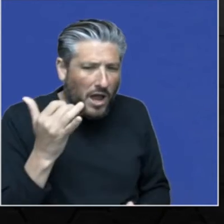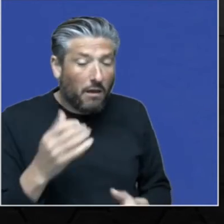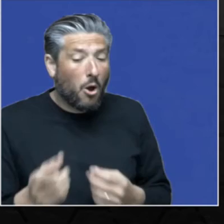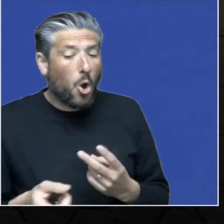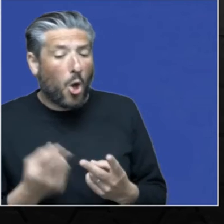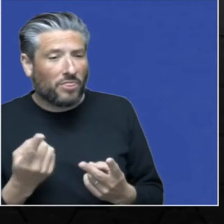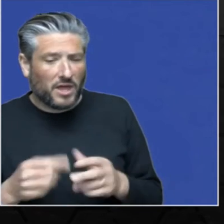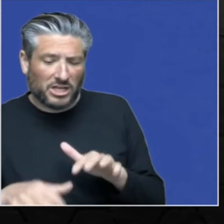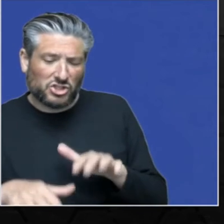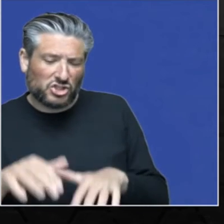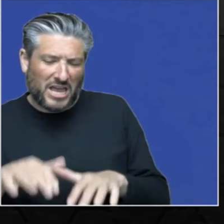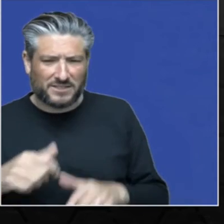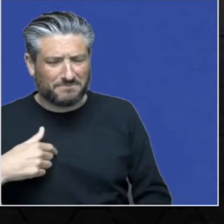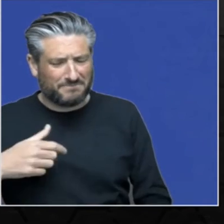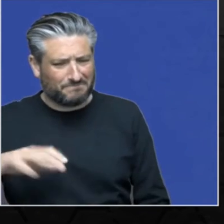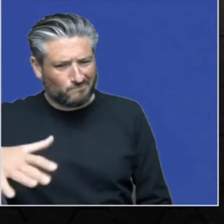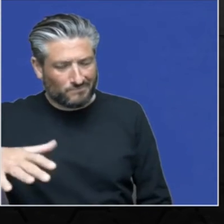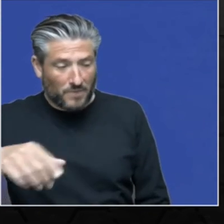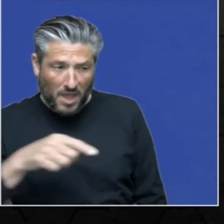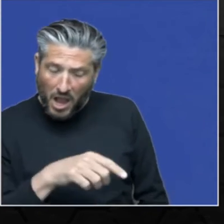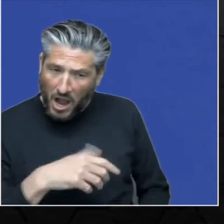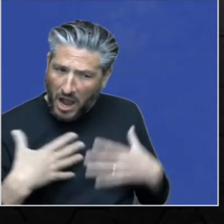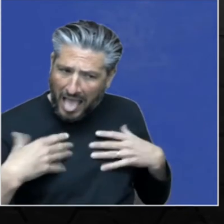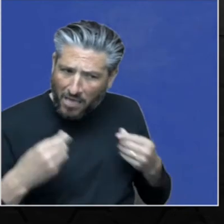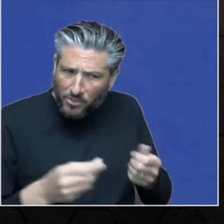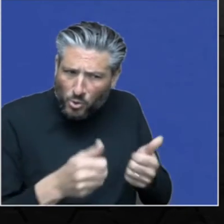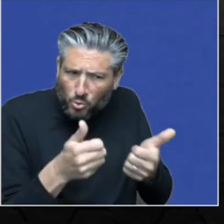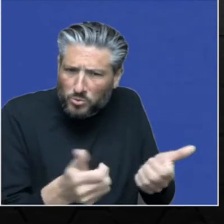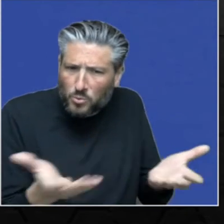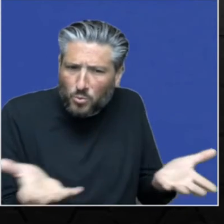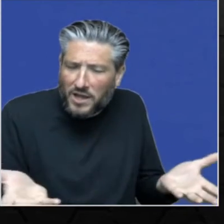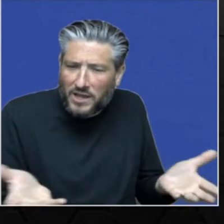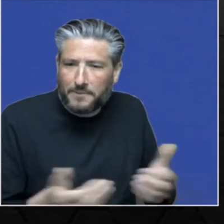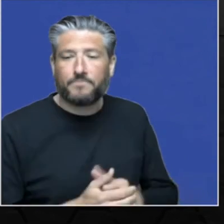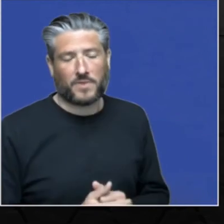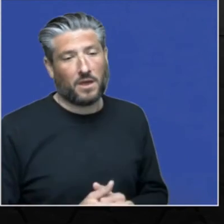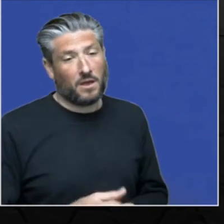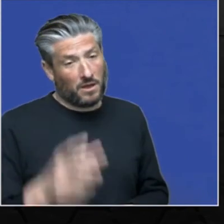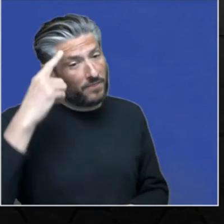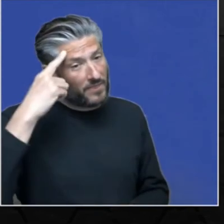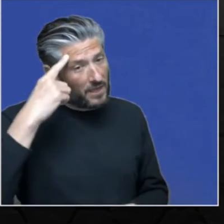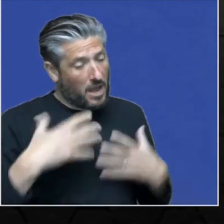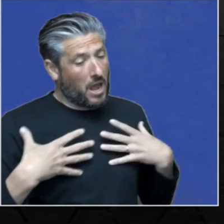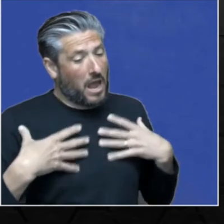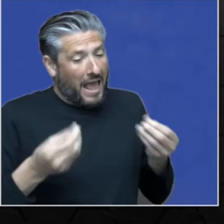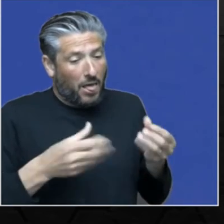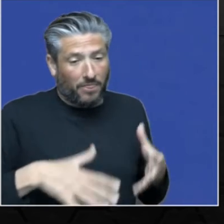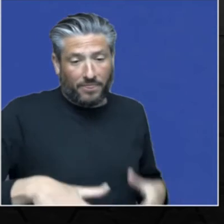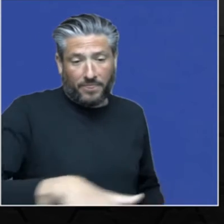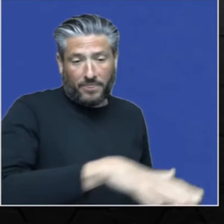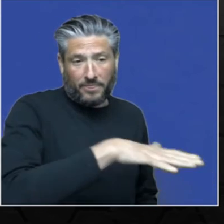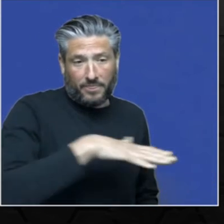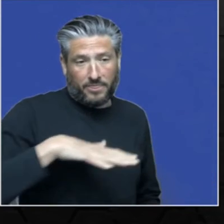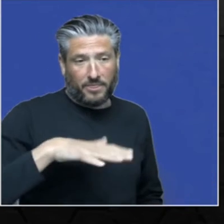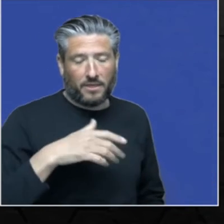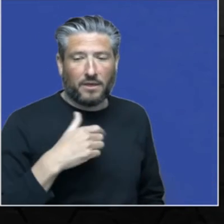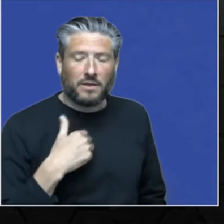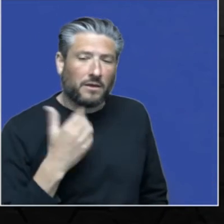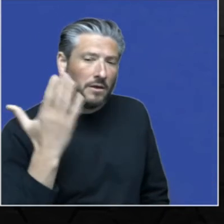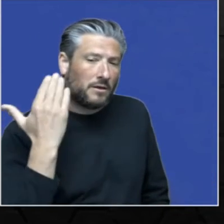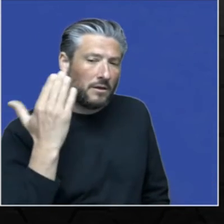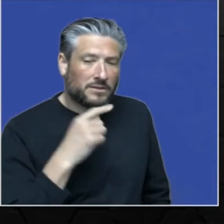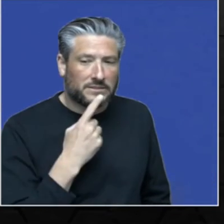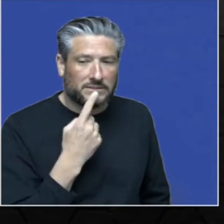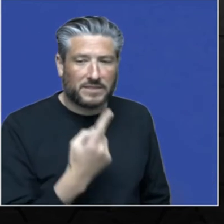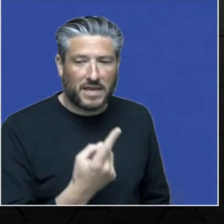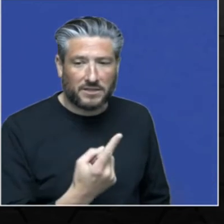important thing is about the healthcare configurations. Because as I mentioned, we are dealing with